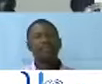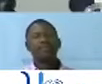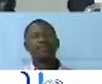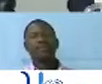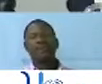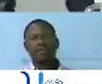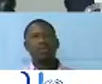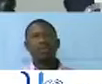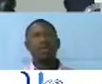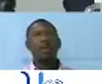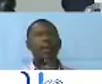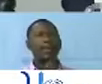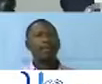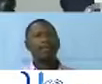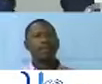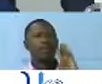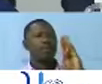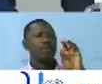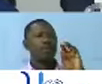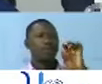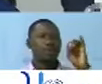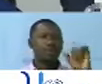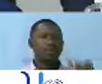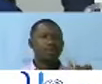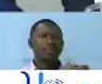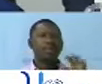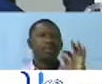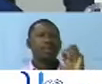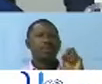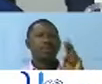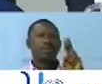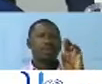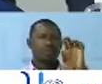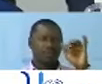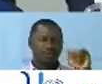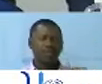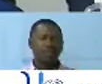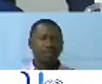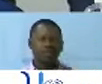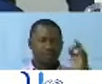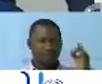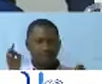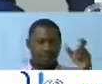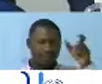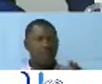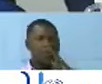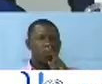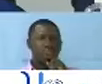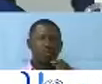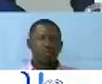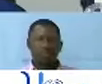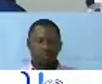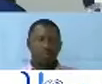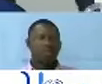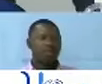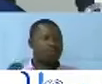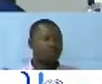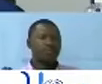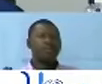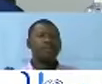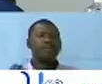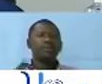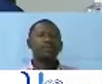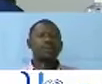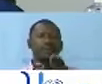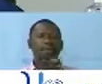was indeed Mr. Bori Touré that was the magistrate that handled his bail application. Waté la Mr. Bori Touré momu nga wax mom